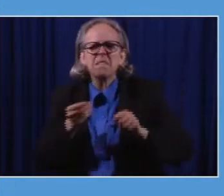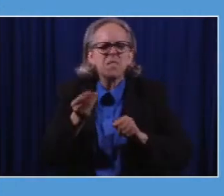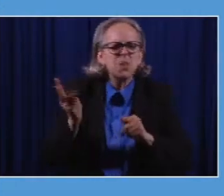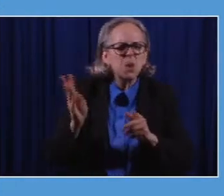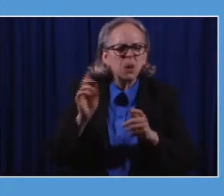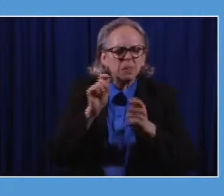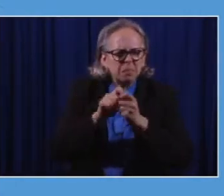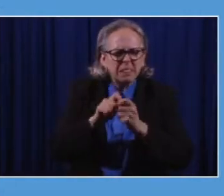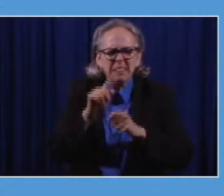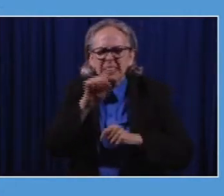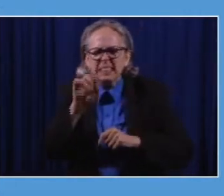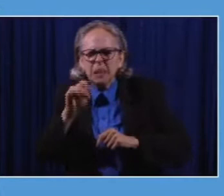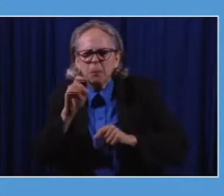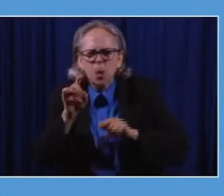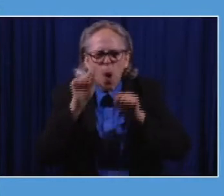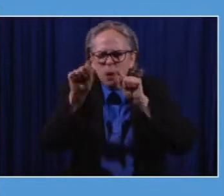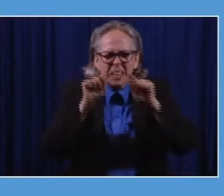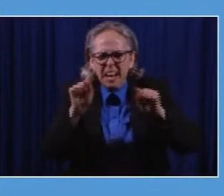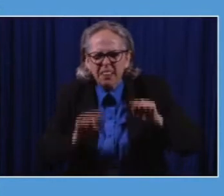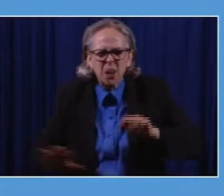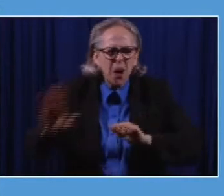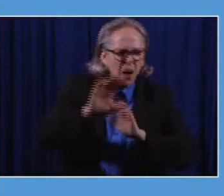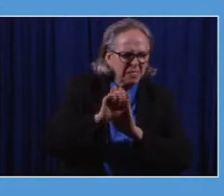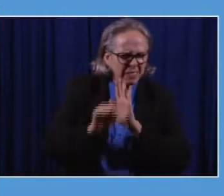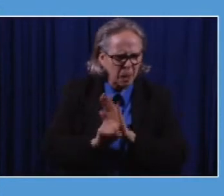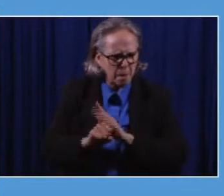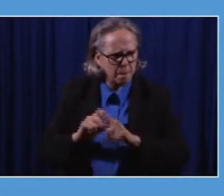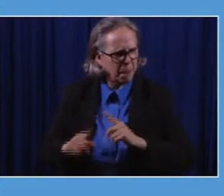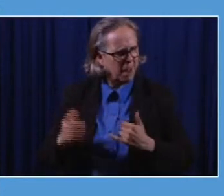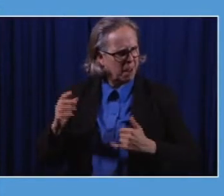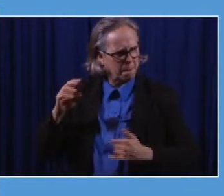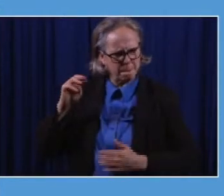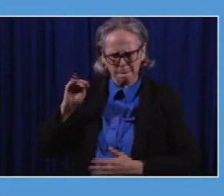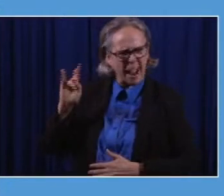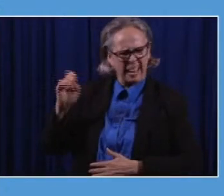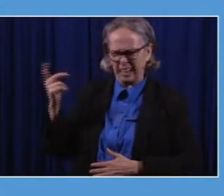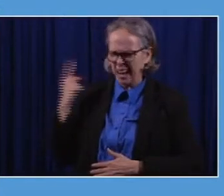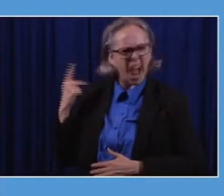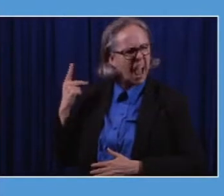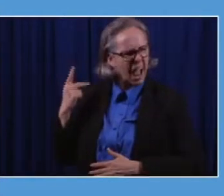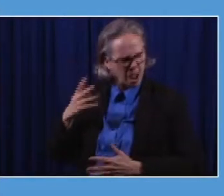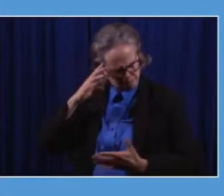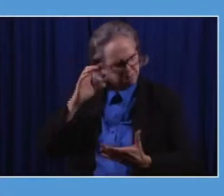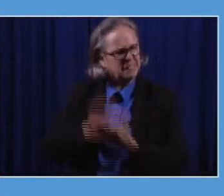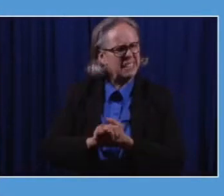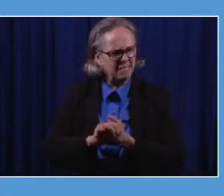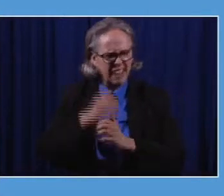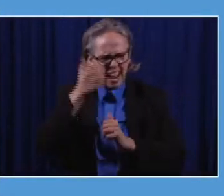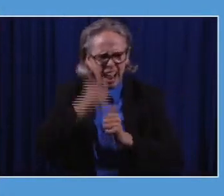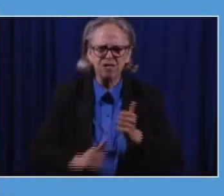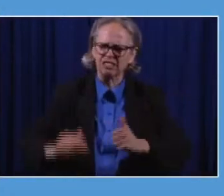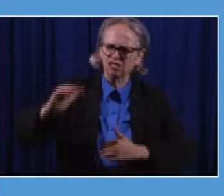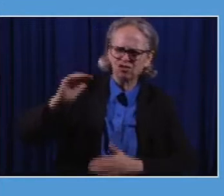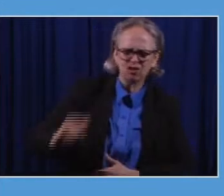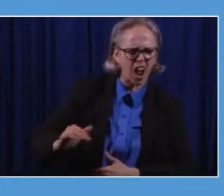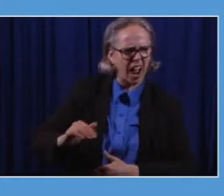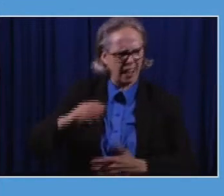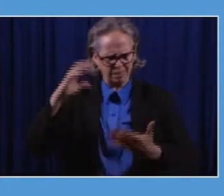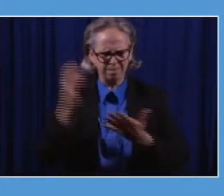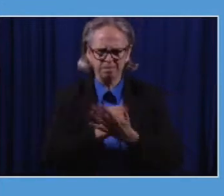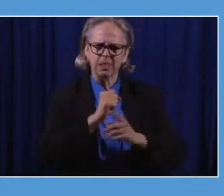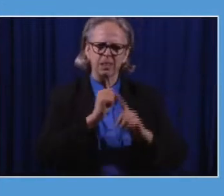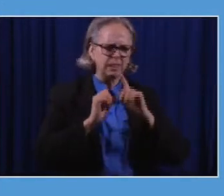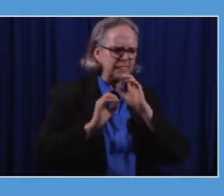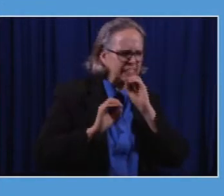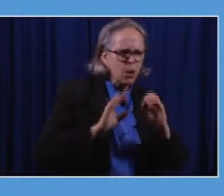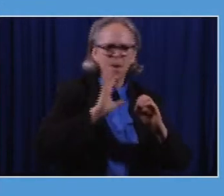certain cities. But Mike and I believe that every Ohio child under the age of 5 should benefit from getting these free Imagination